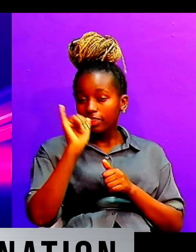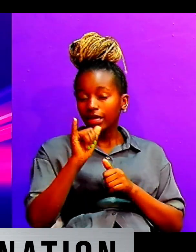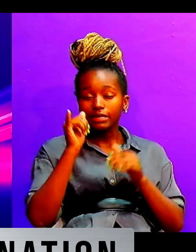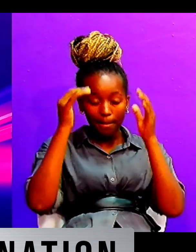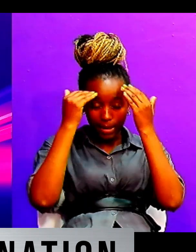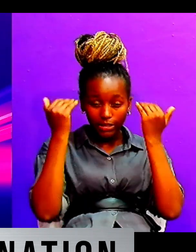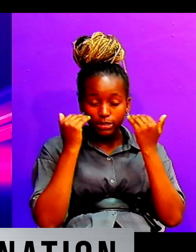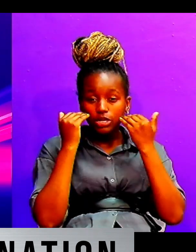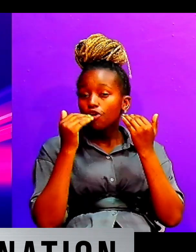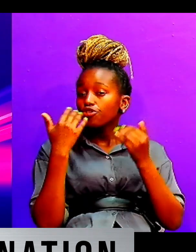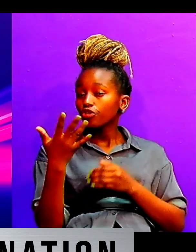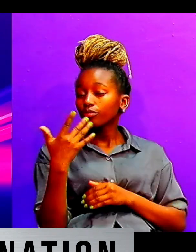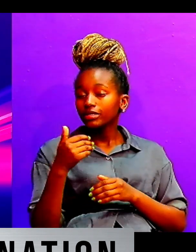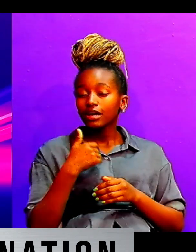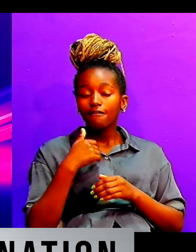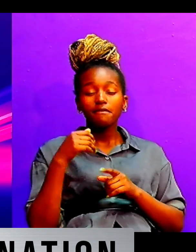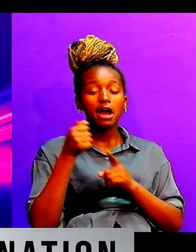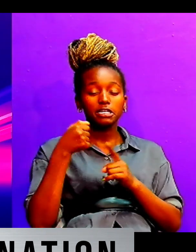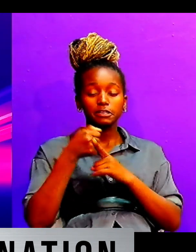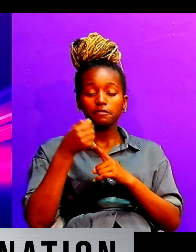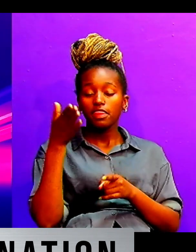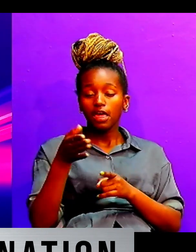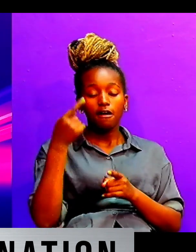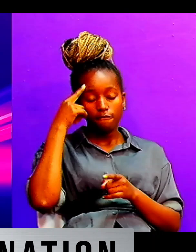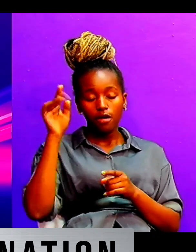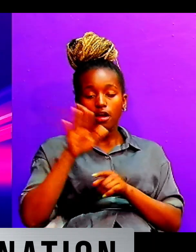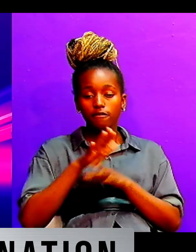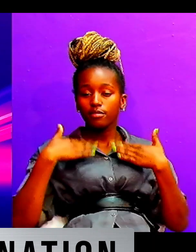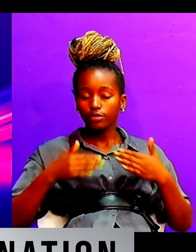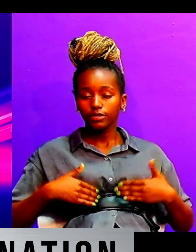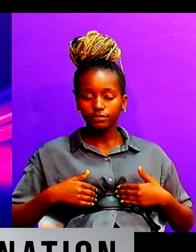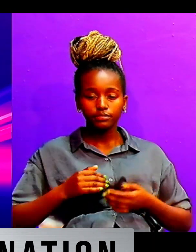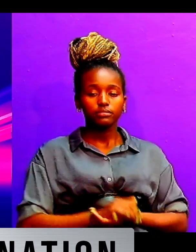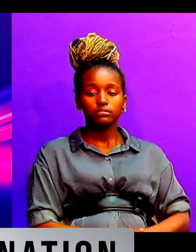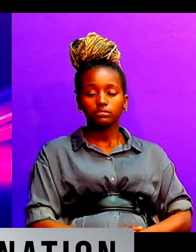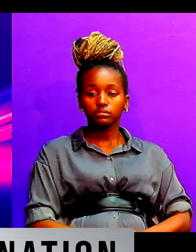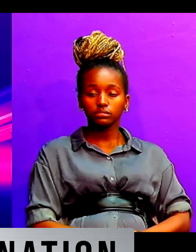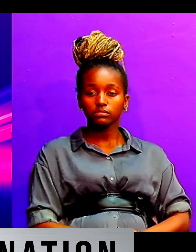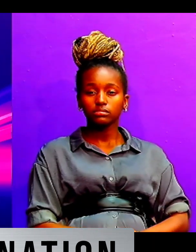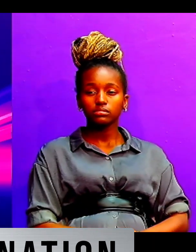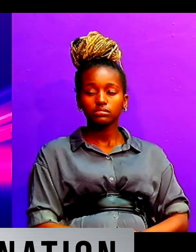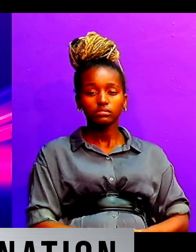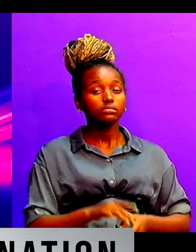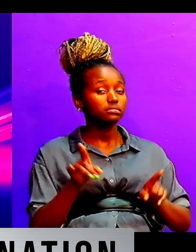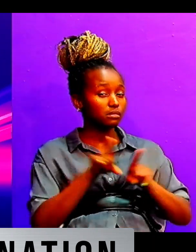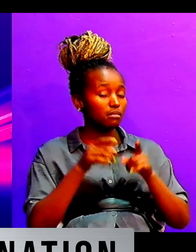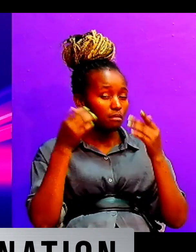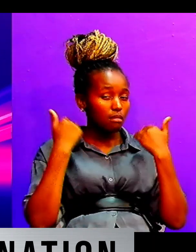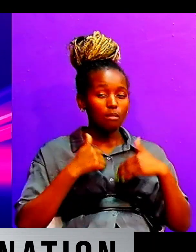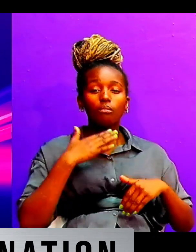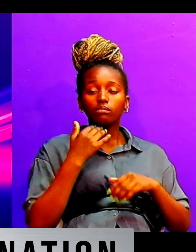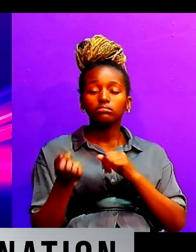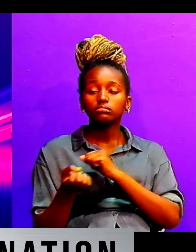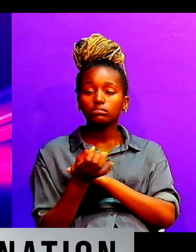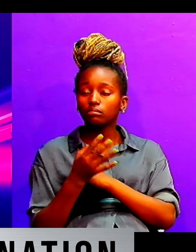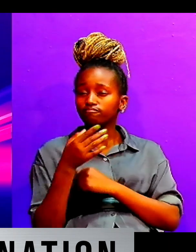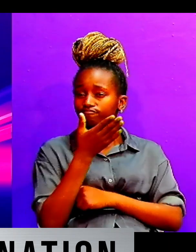for UPIA, let me Right. speak for UPIA, and I'm speaking this so that I can also encourage you, my viewer, you join